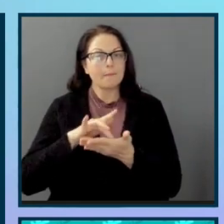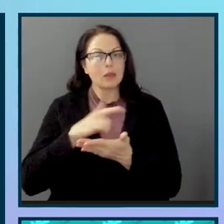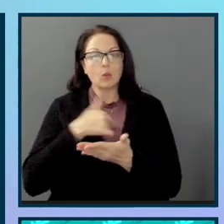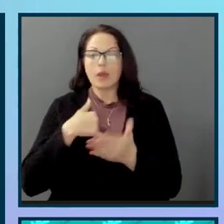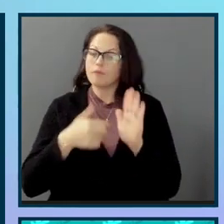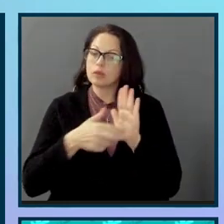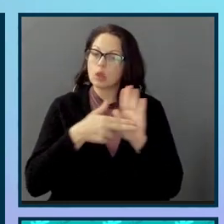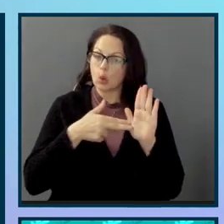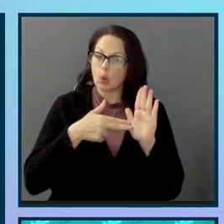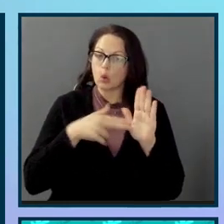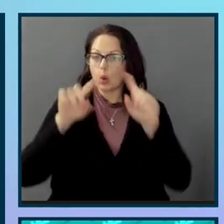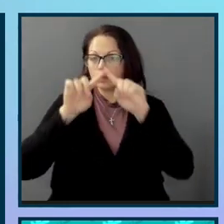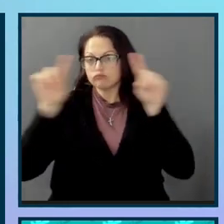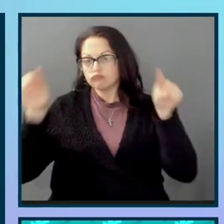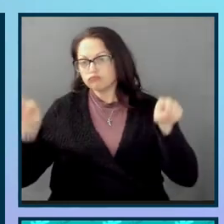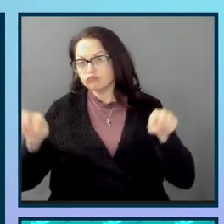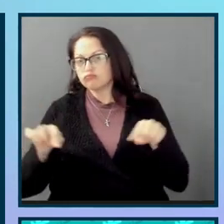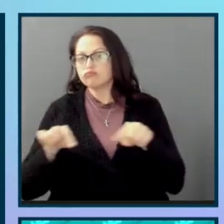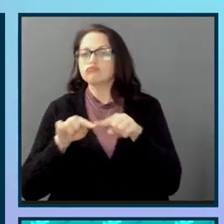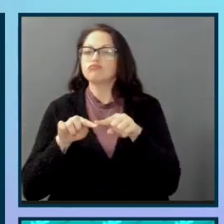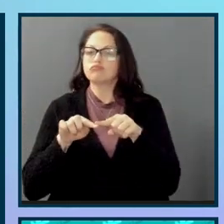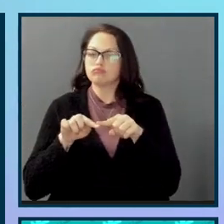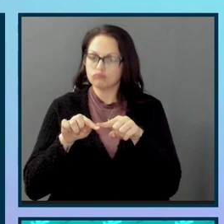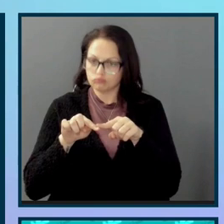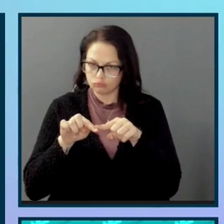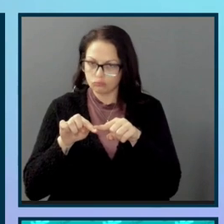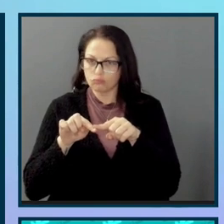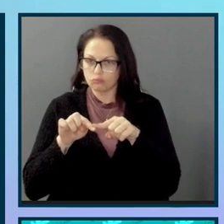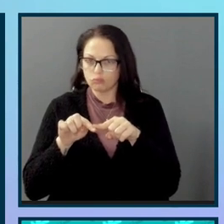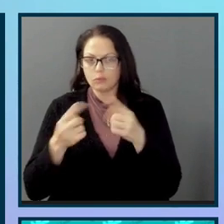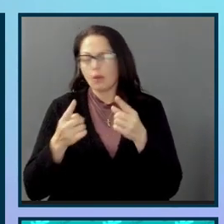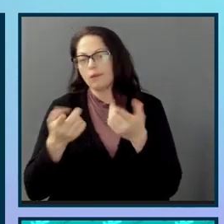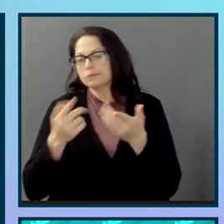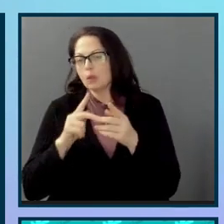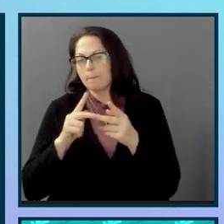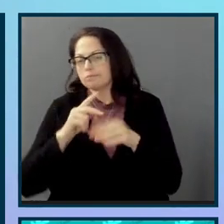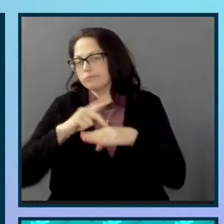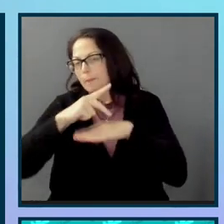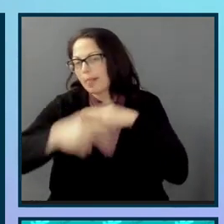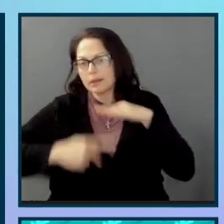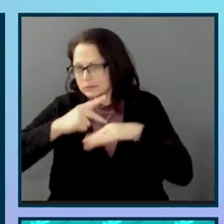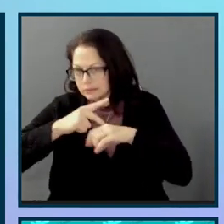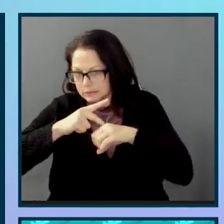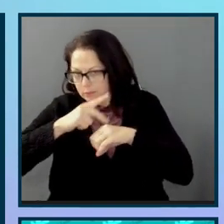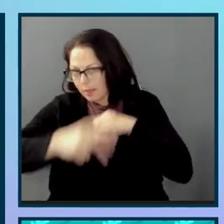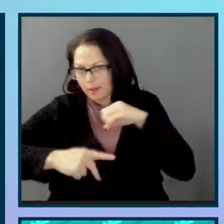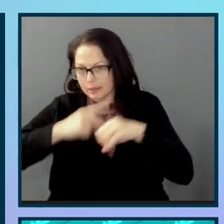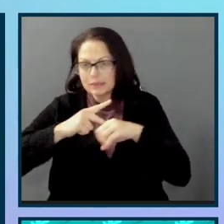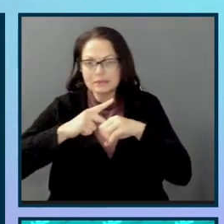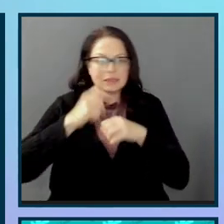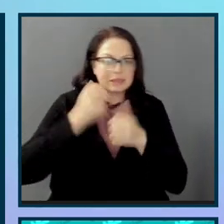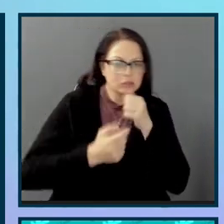logo around it, circling around it, are planets. Each planet has a